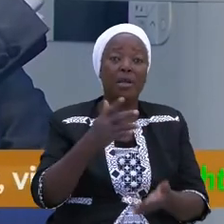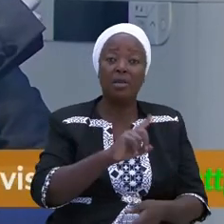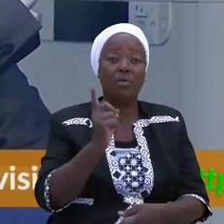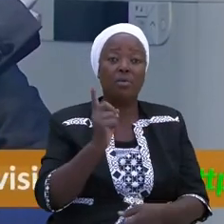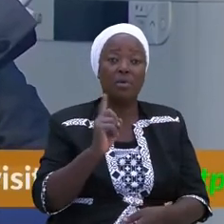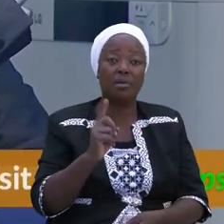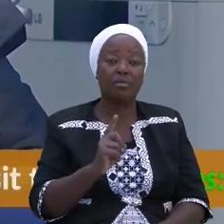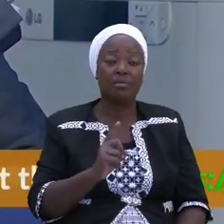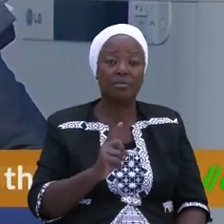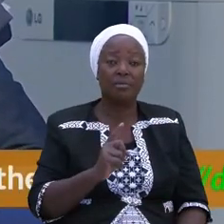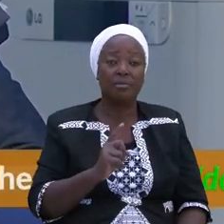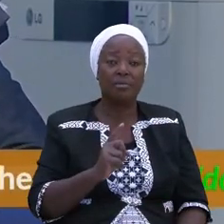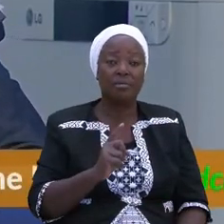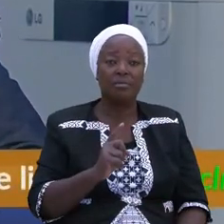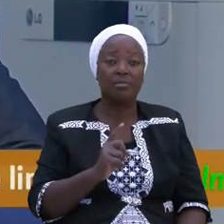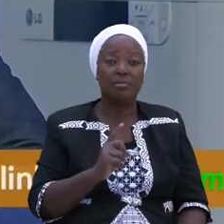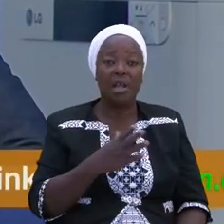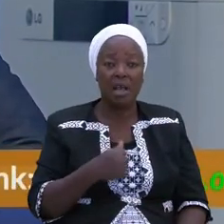collect.